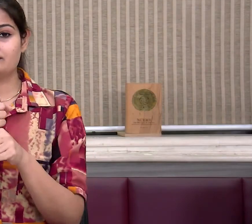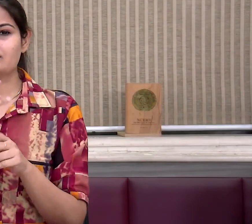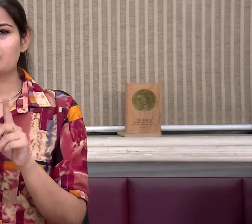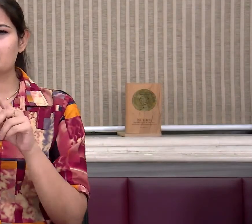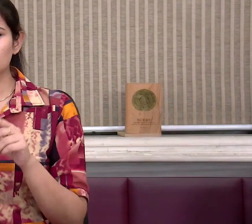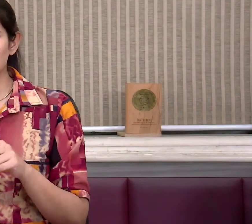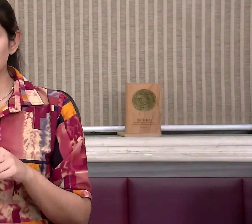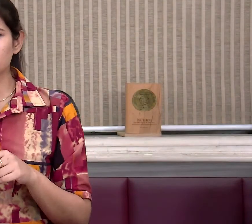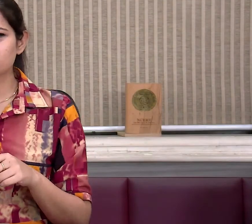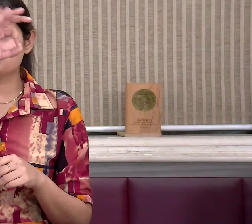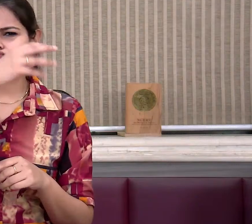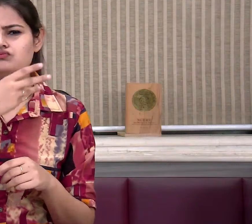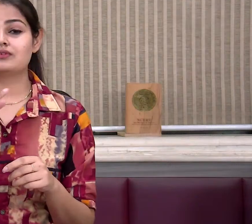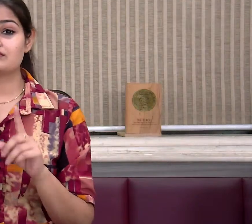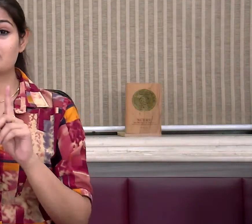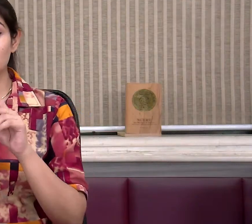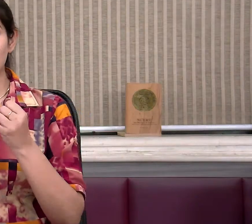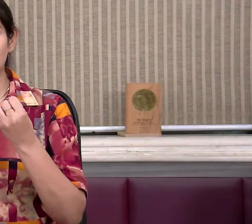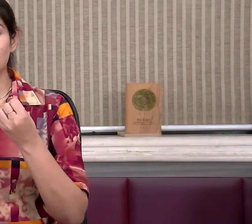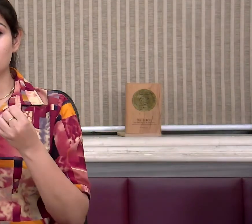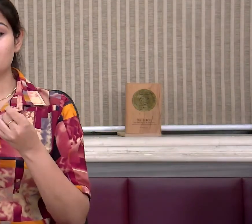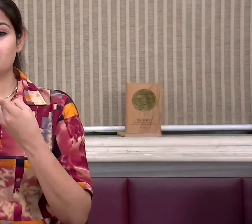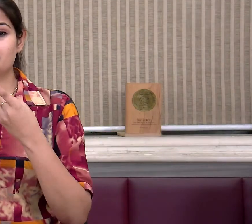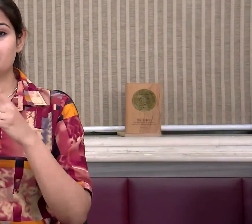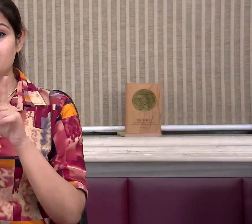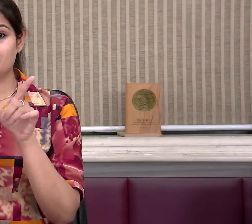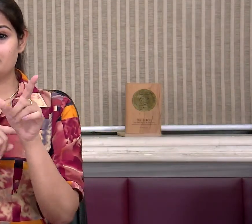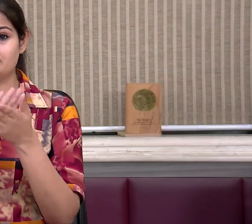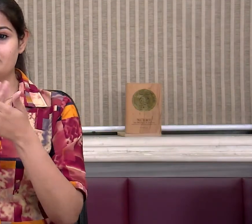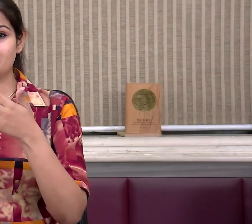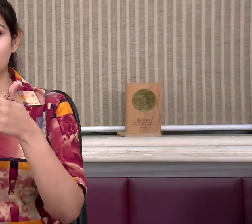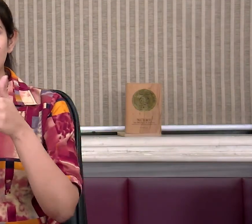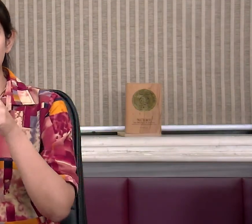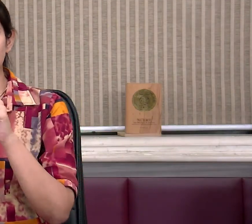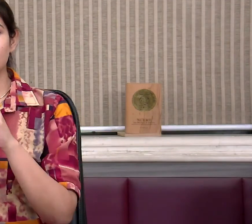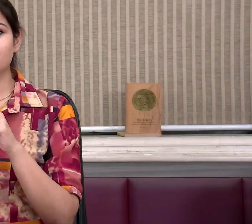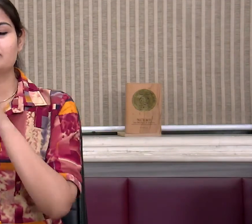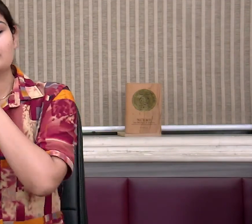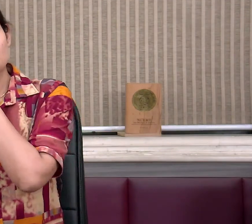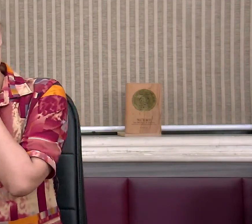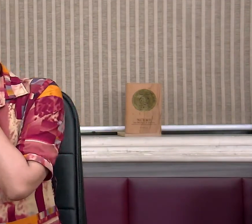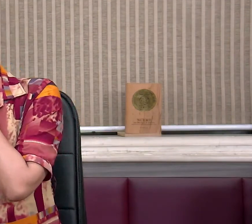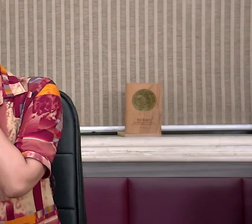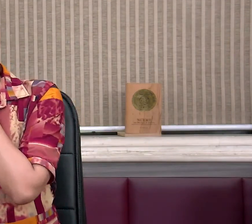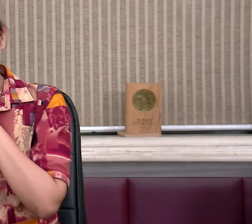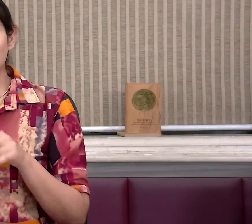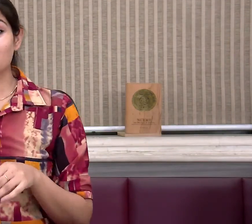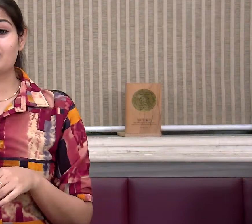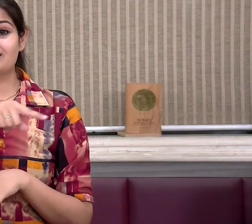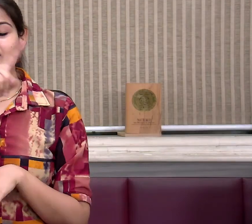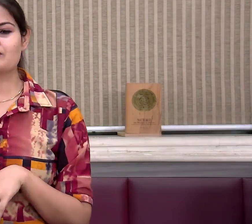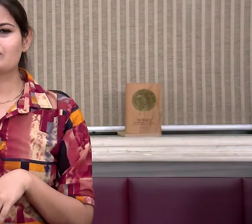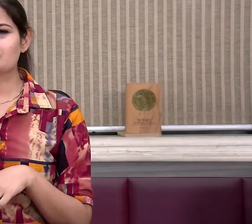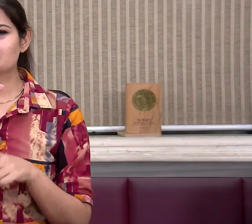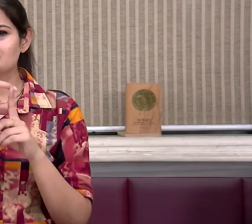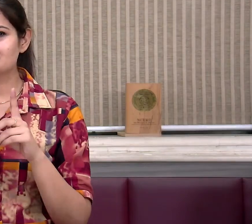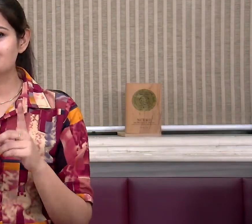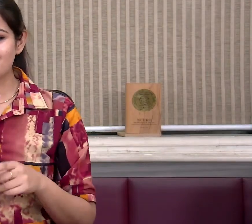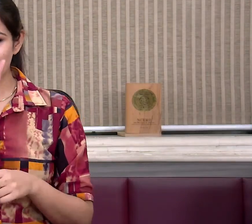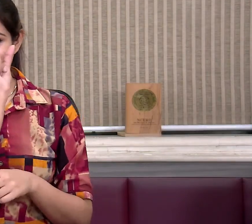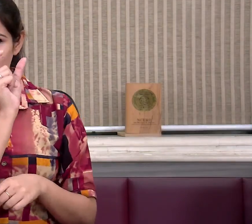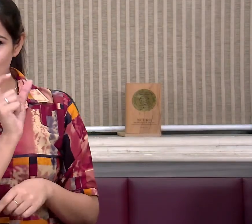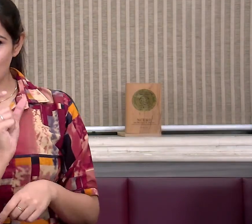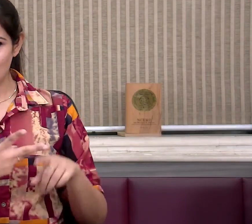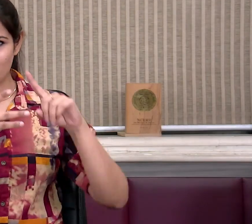Third word, sleepyhead. So now let's try and make some sentences. You can do this as a homework